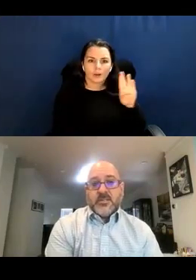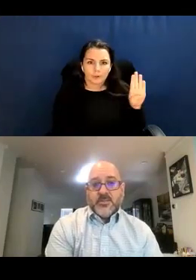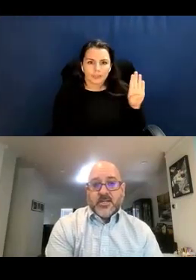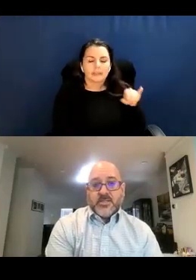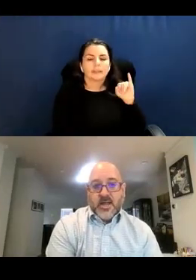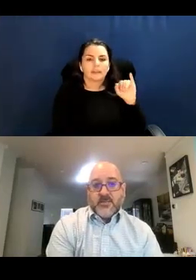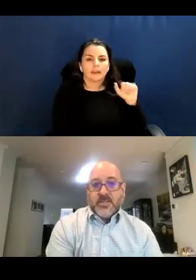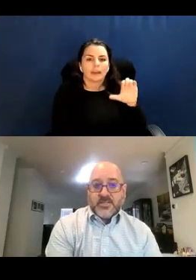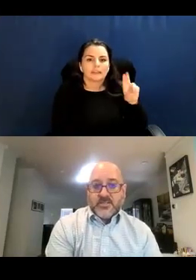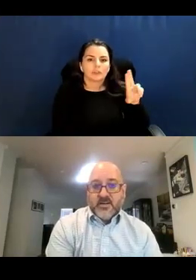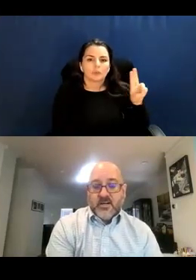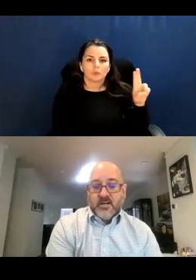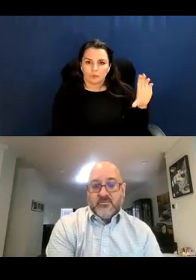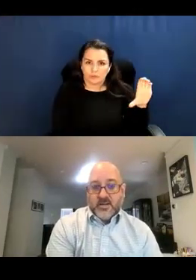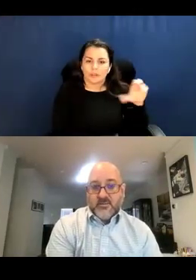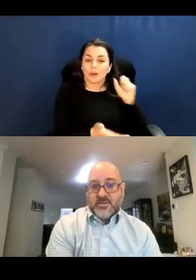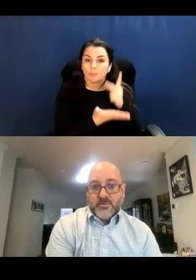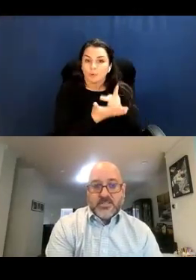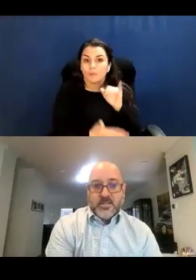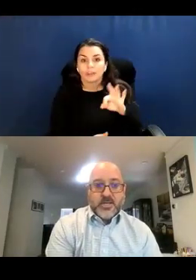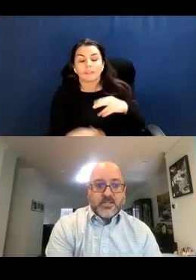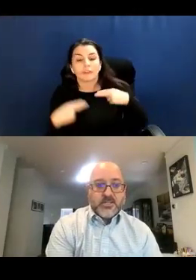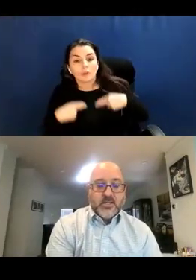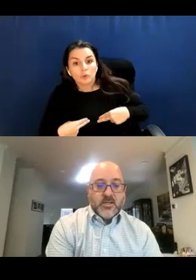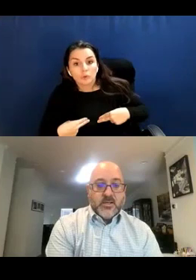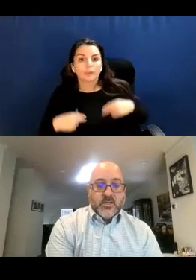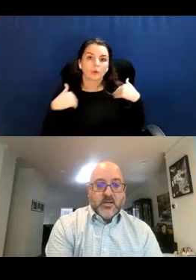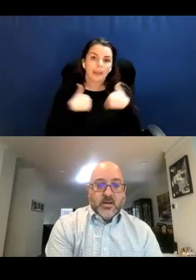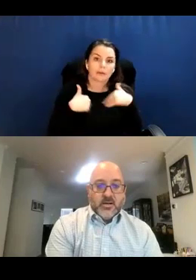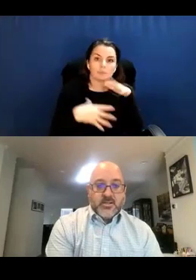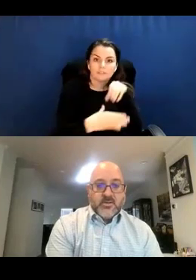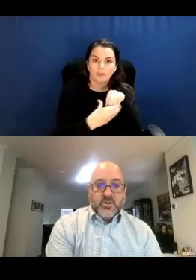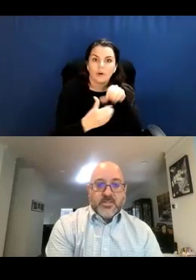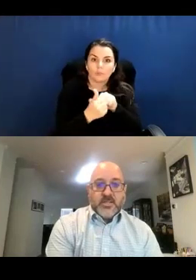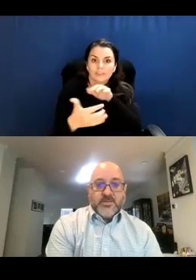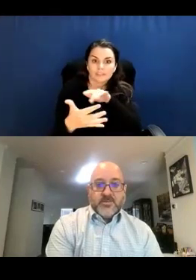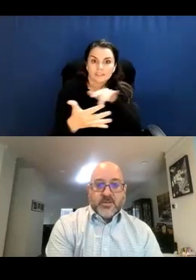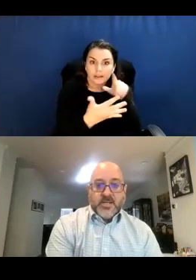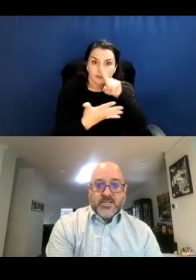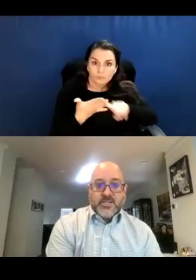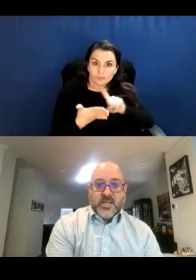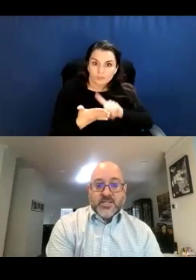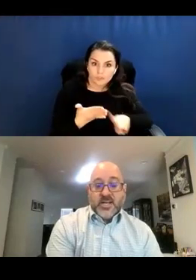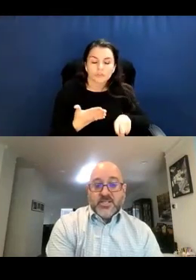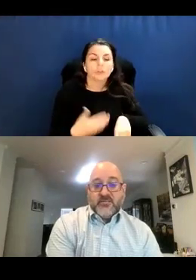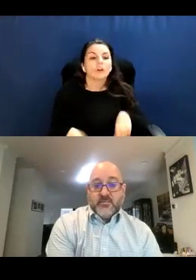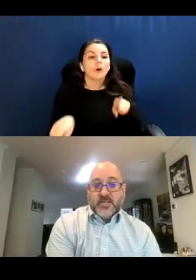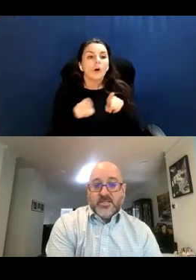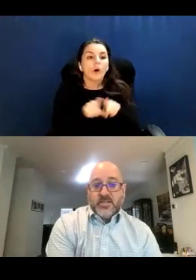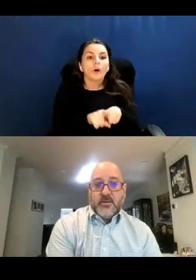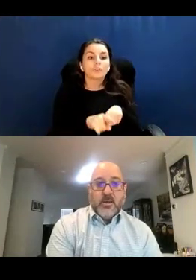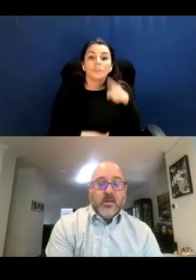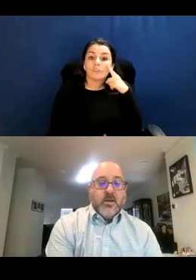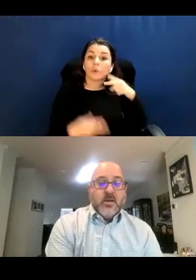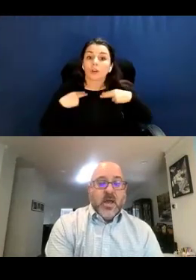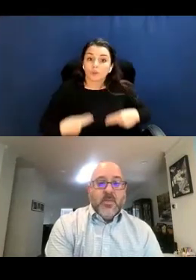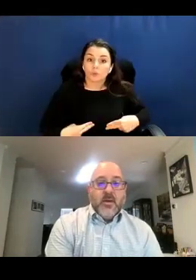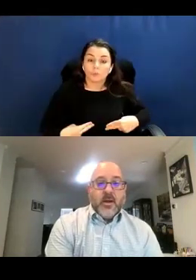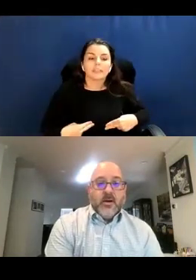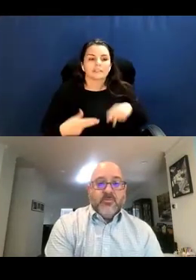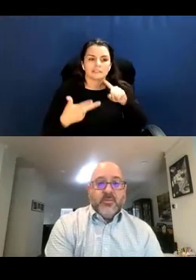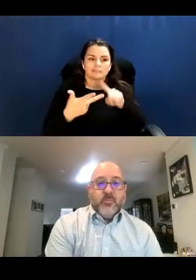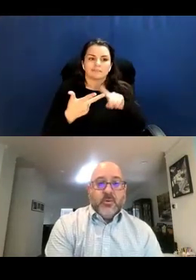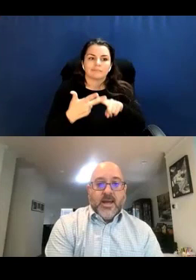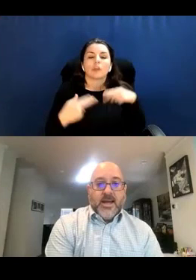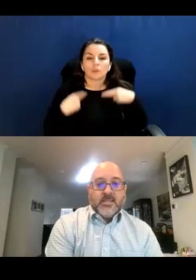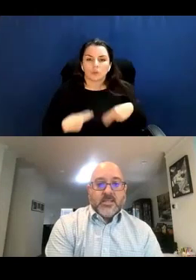human subjects or animal subjects involved, and if there's human subjects, also the human subjects protection education information. And then